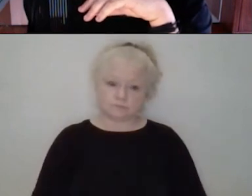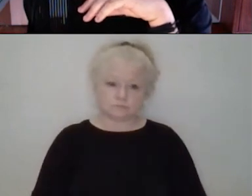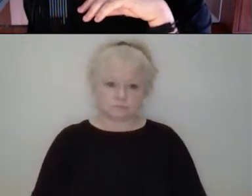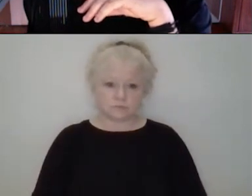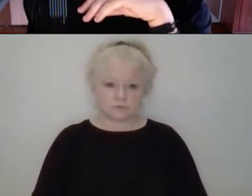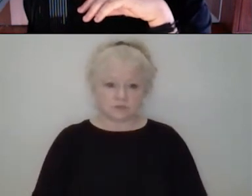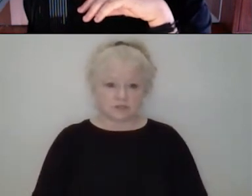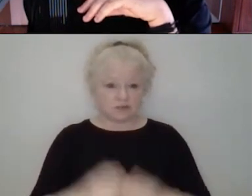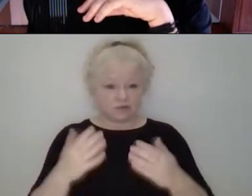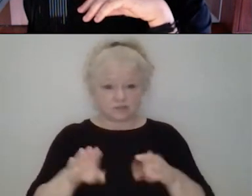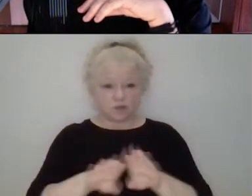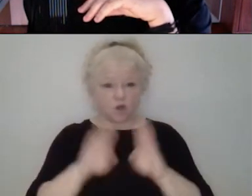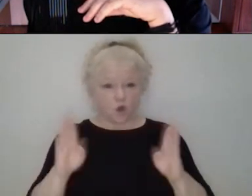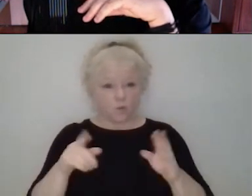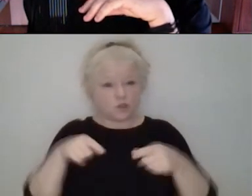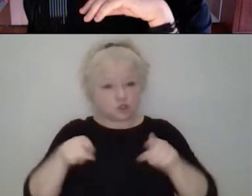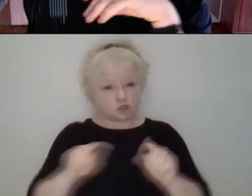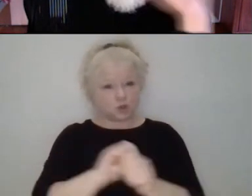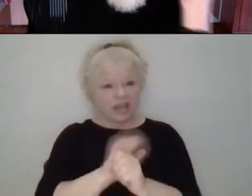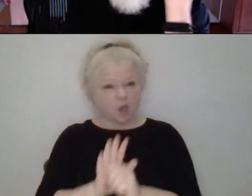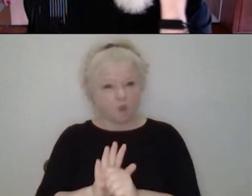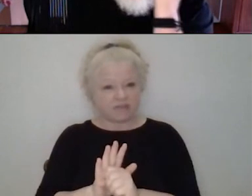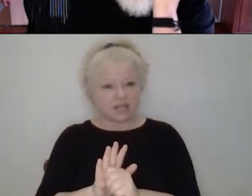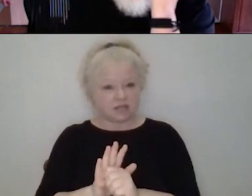it was opening right during COVID, which is,